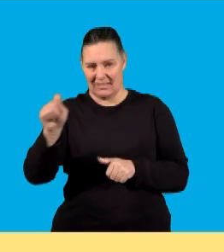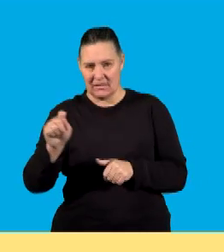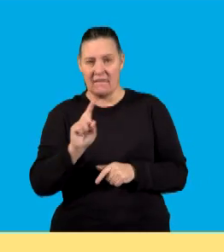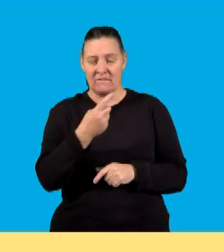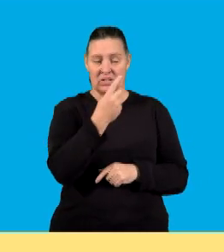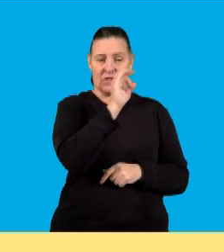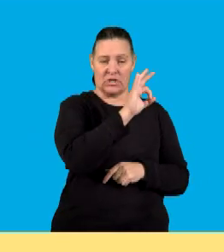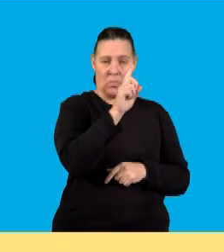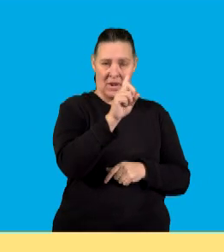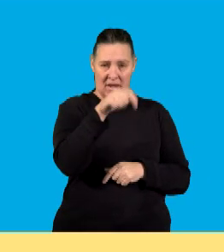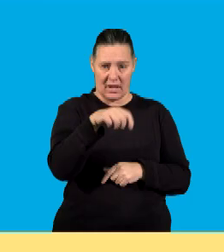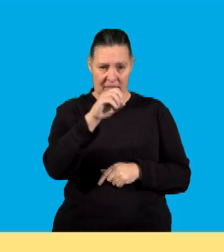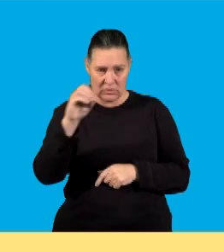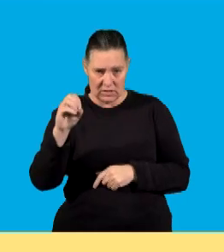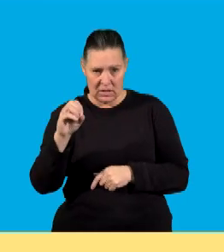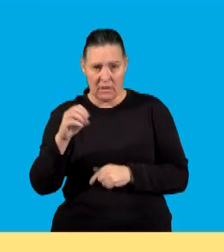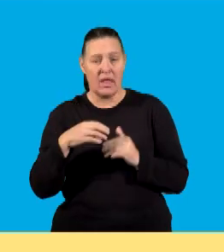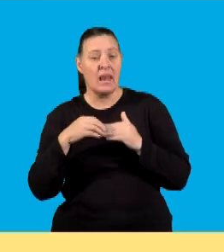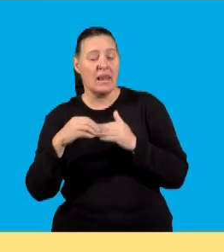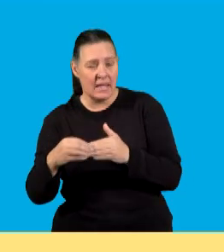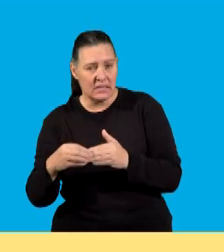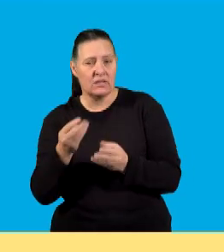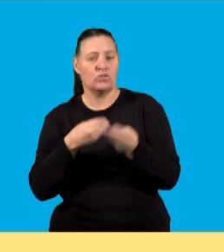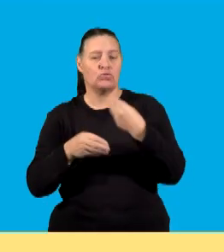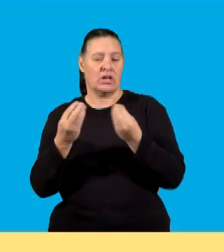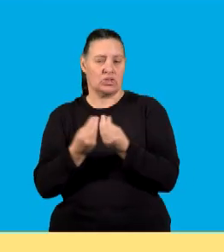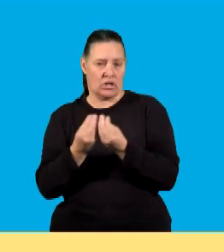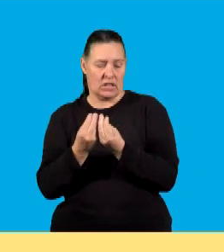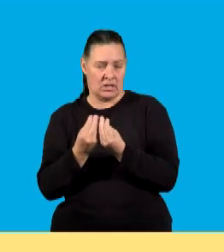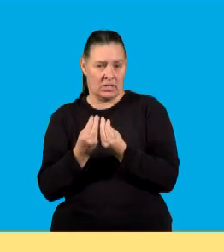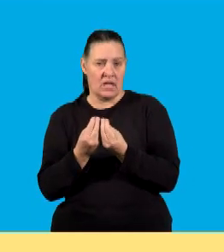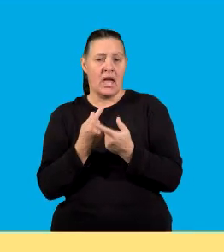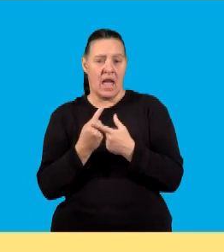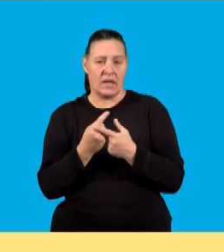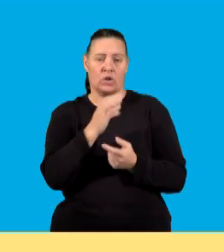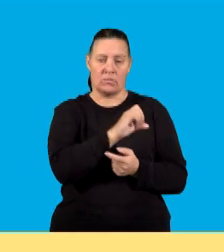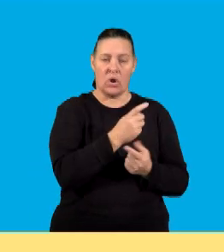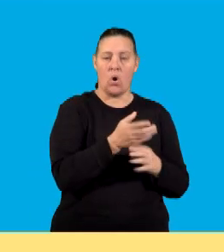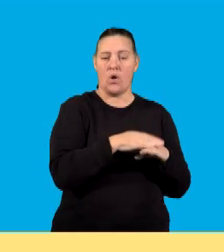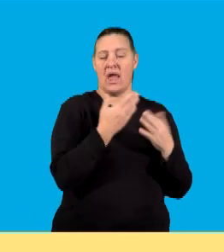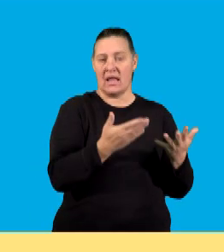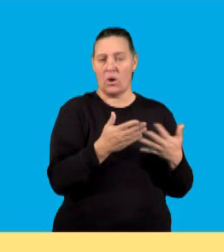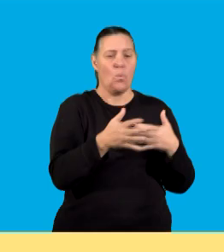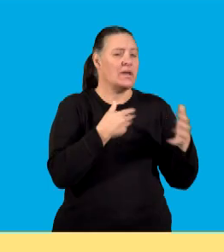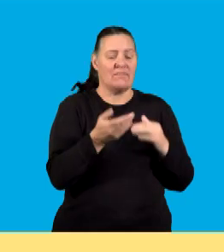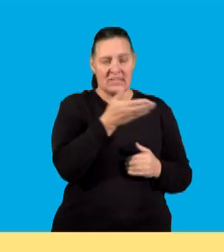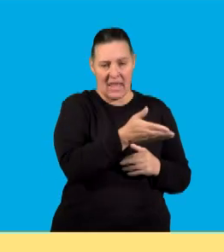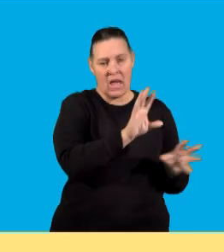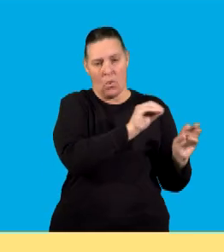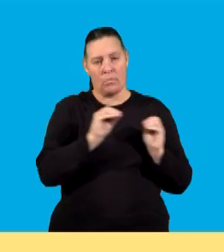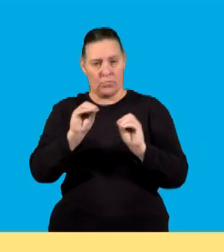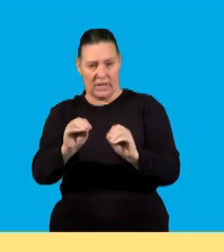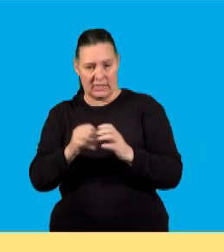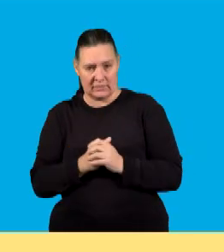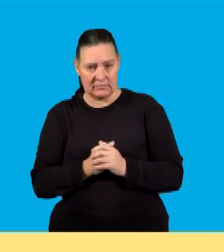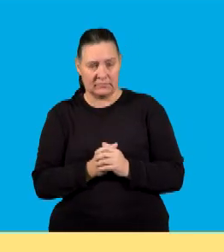first one is the 31,000, which then leads me to getting trading stock surplus, and the consumable stores on hand, whatever is on hand, I bring